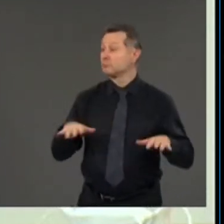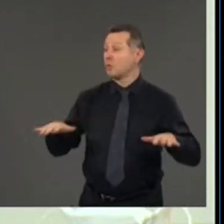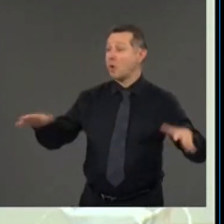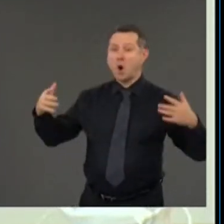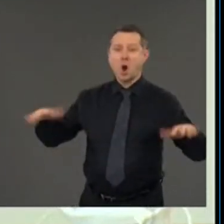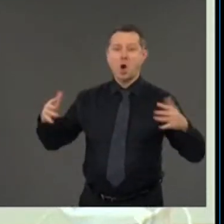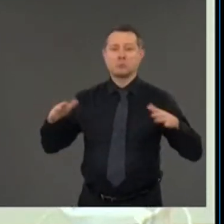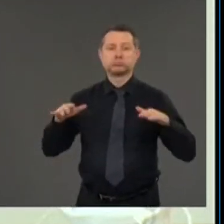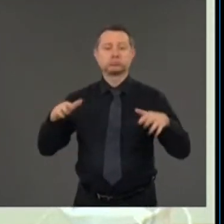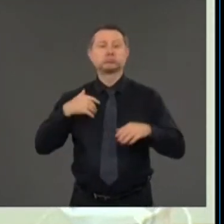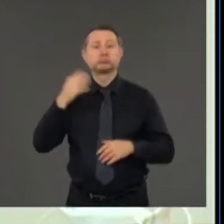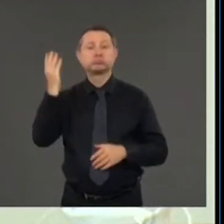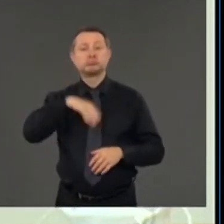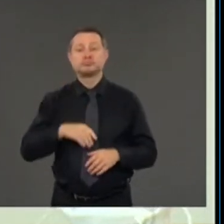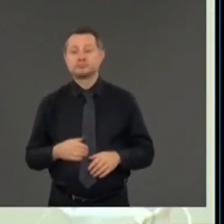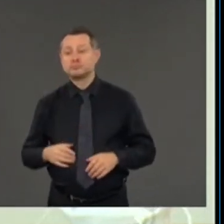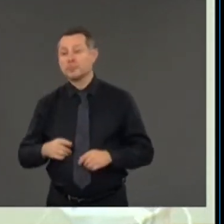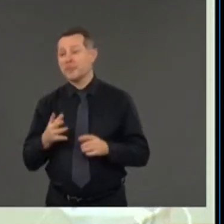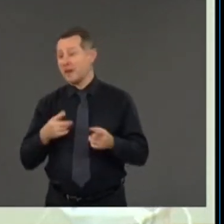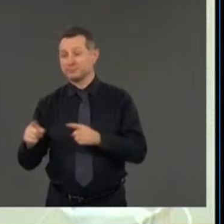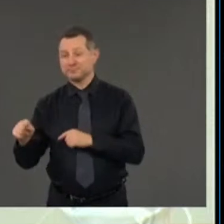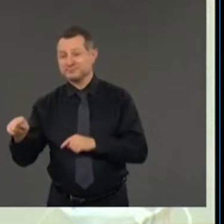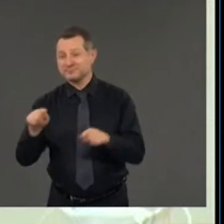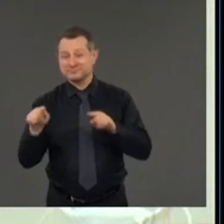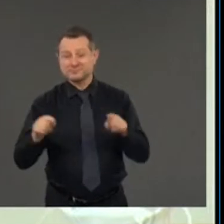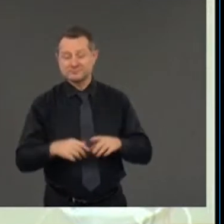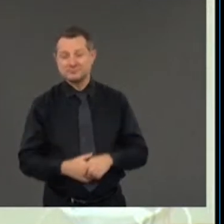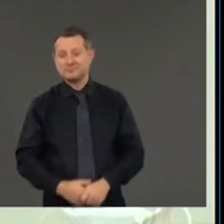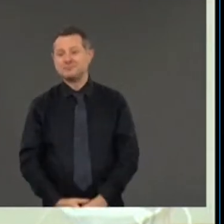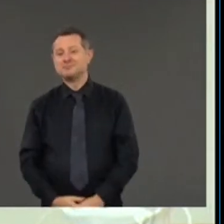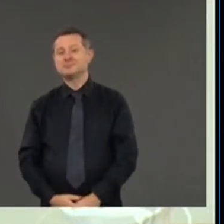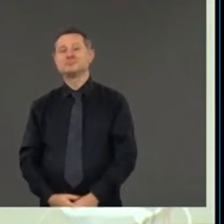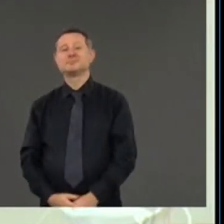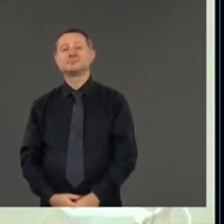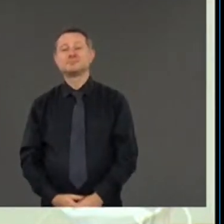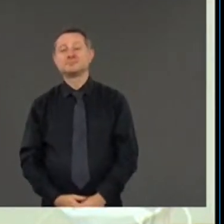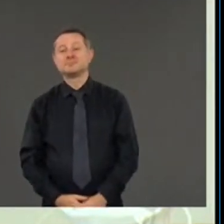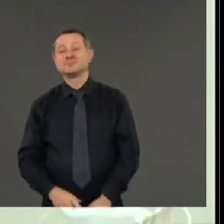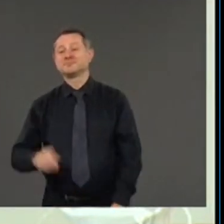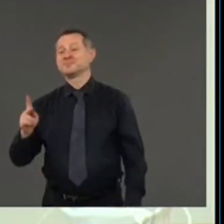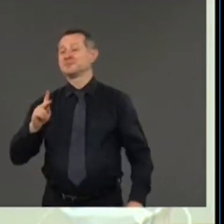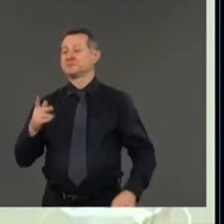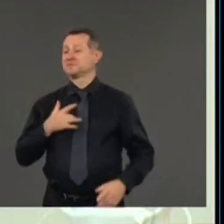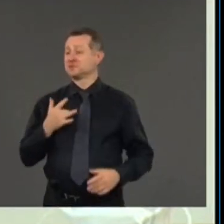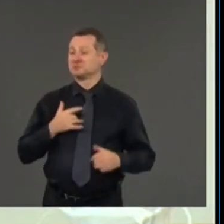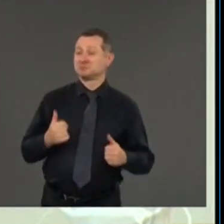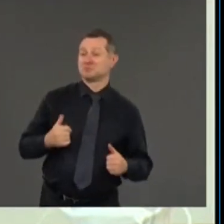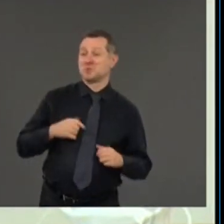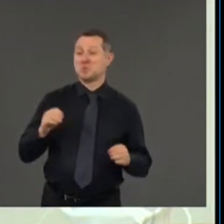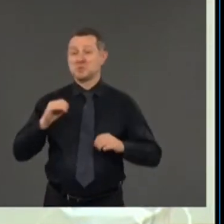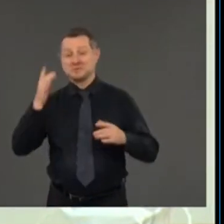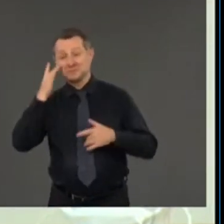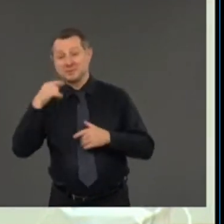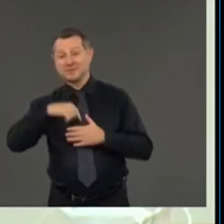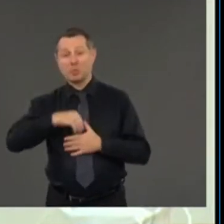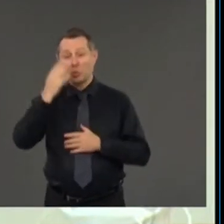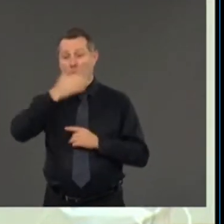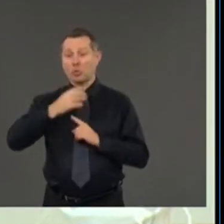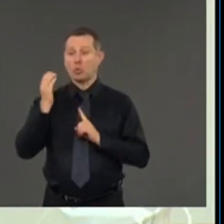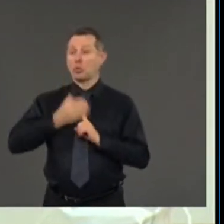obviously there, including transmission by asymptomatic people. So the earlier you use